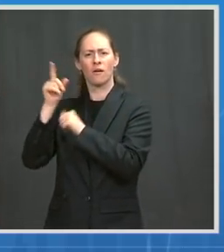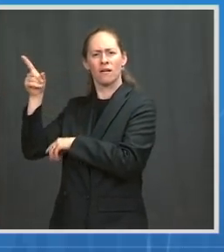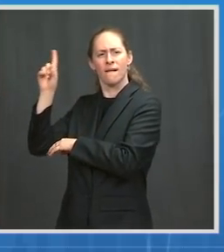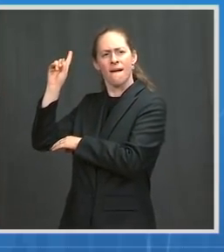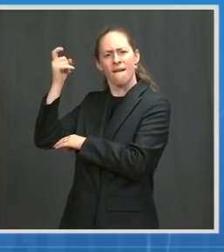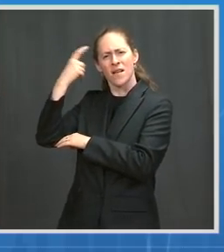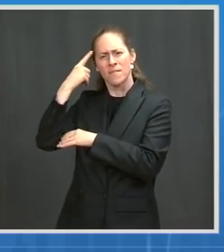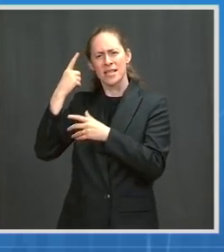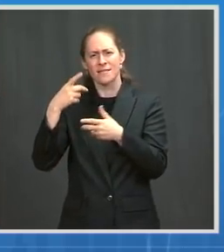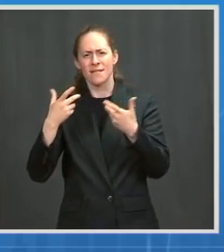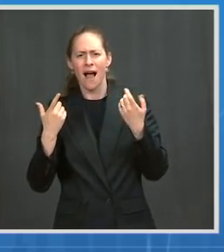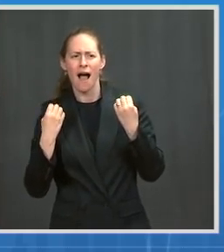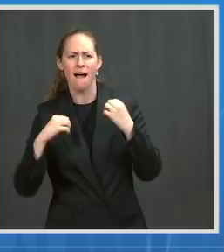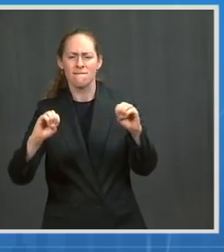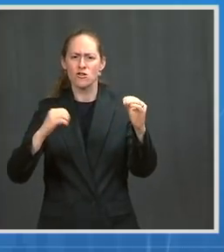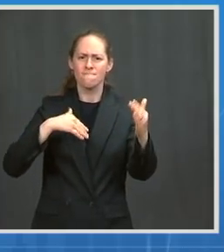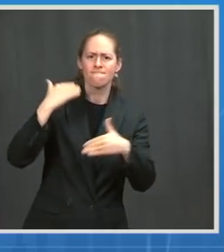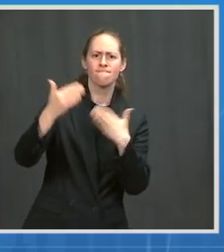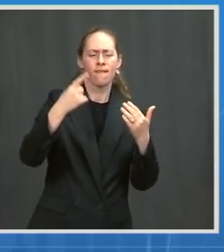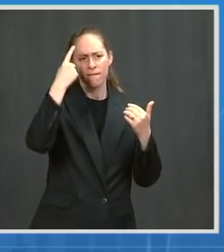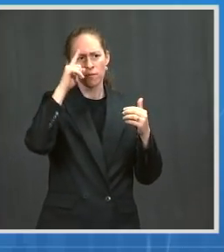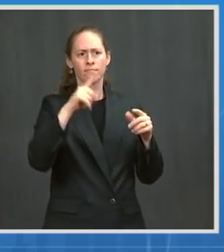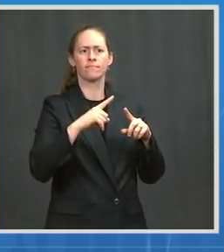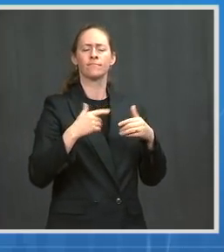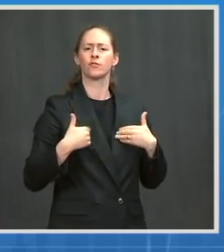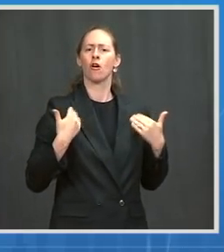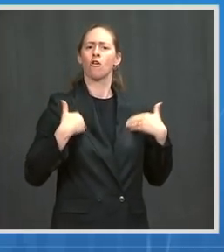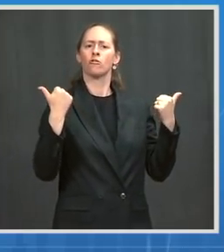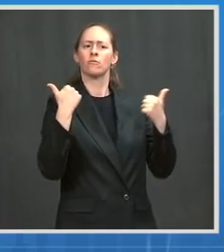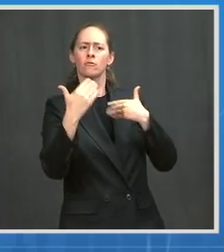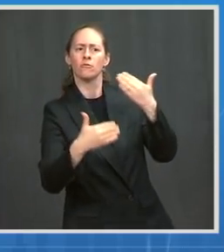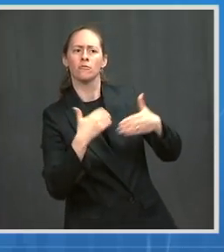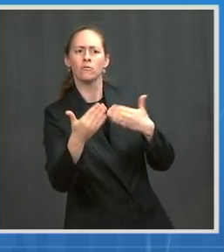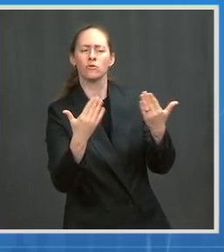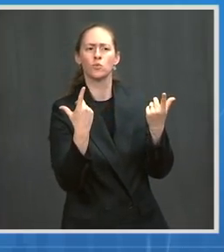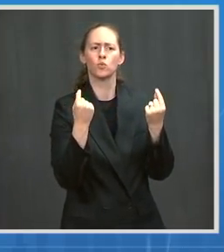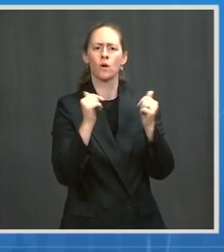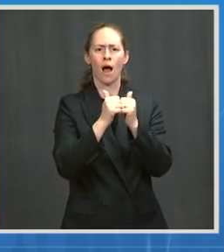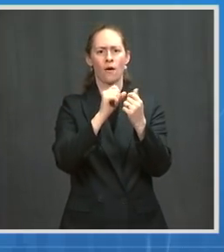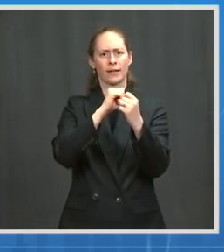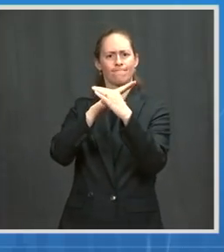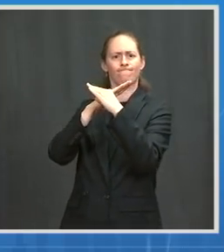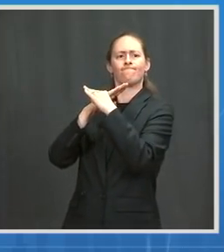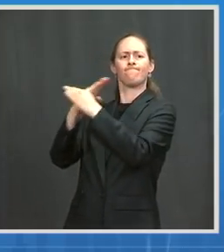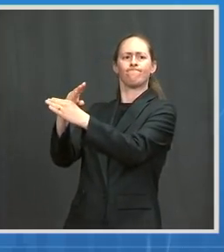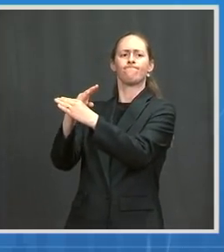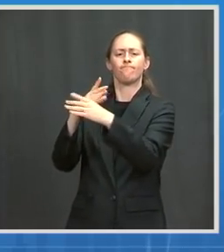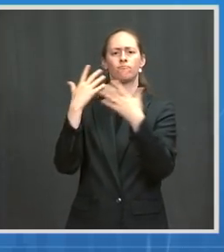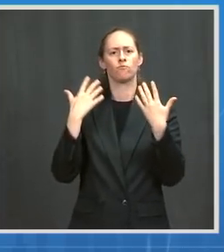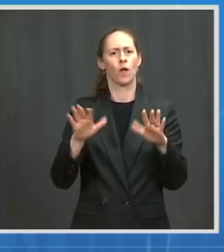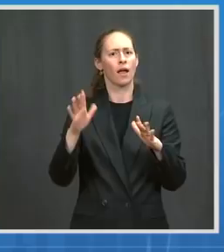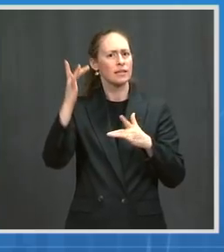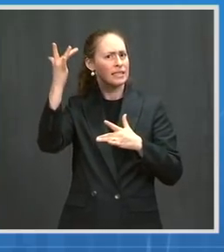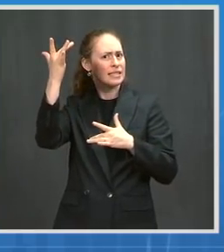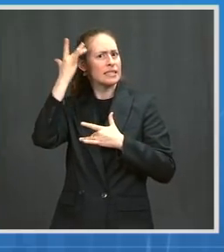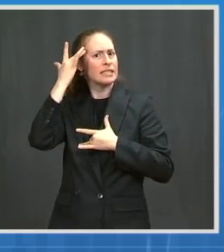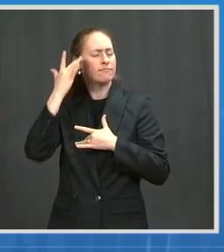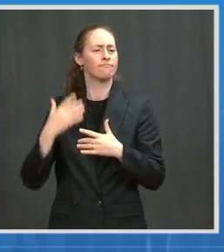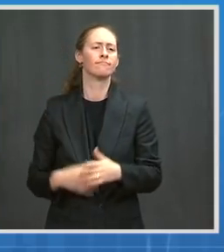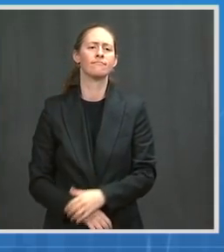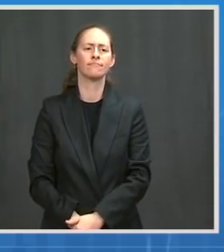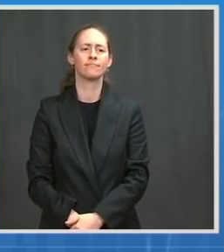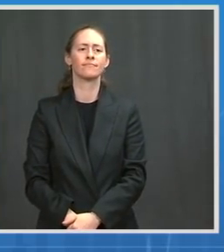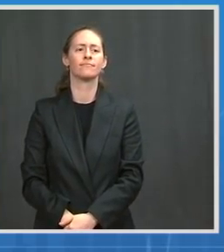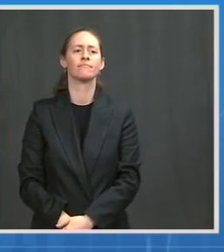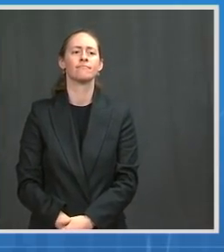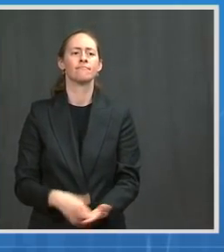generation treatments to prevent severe COVID-19 illness or death. This pioneering work of American ingenuity